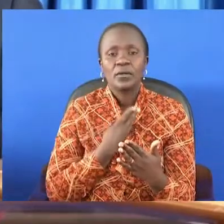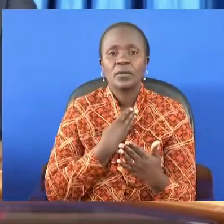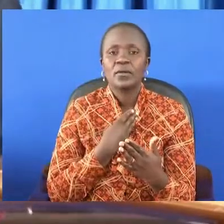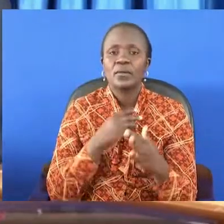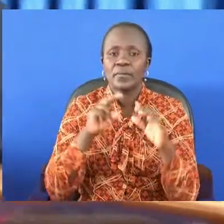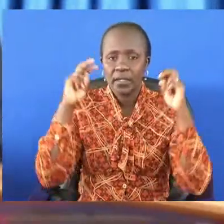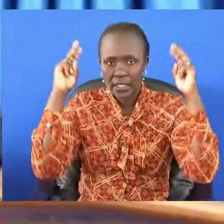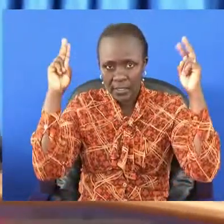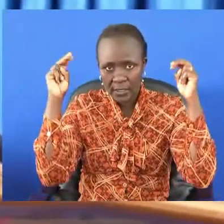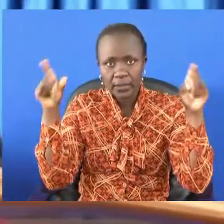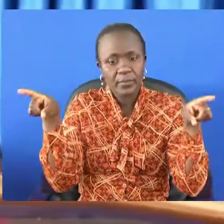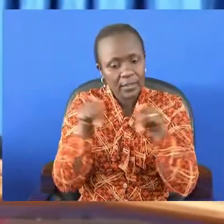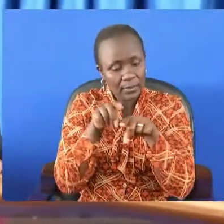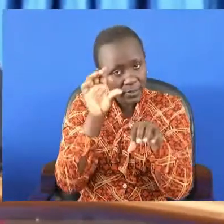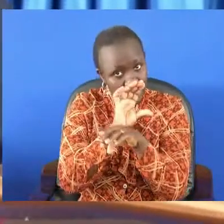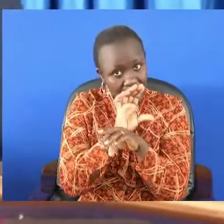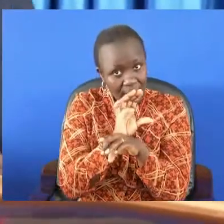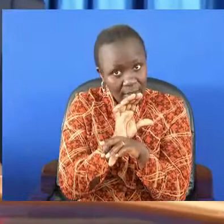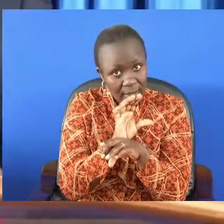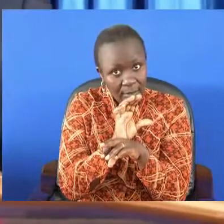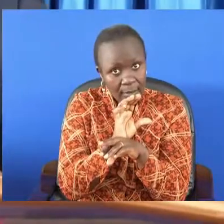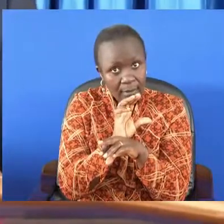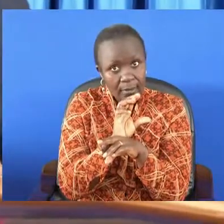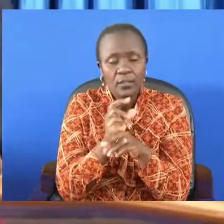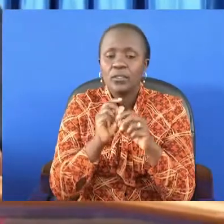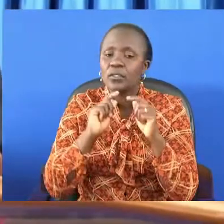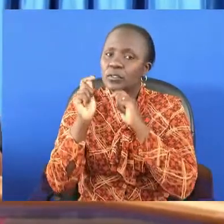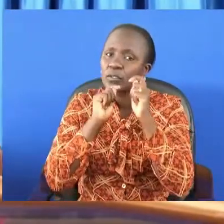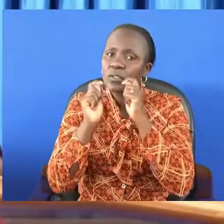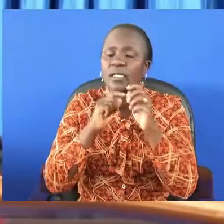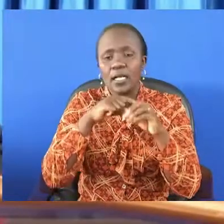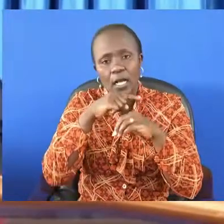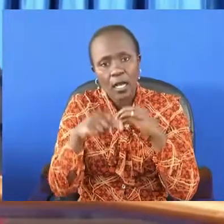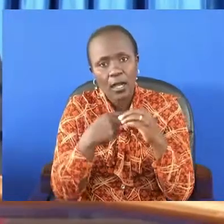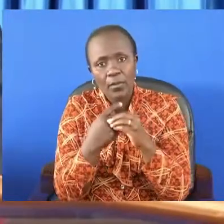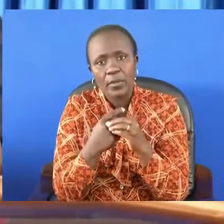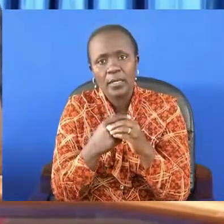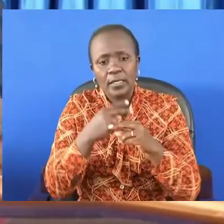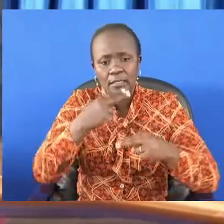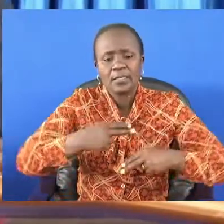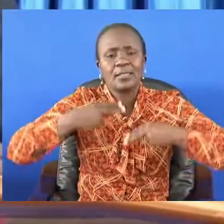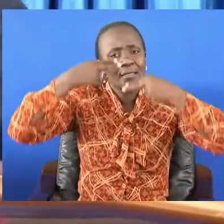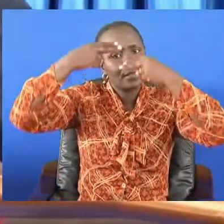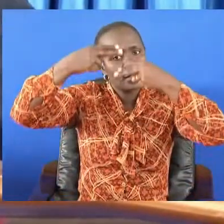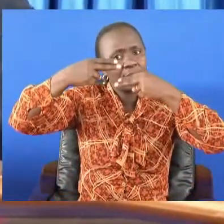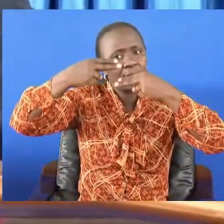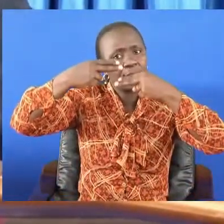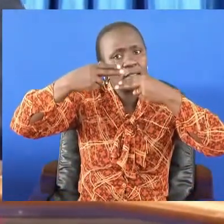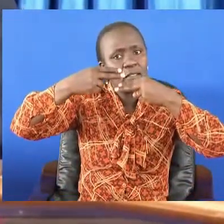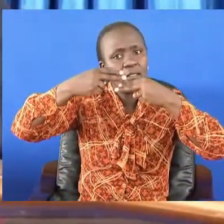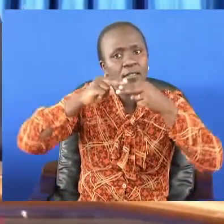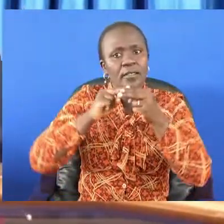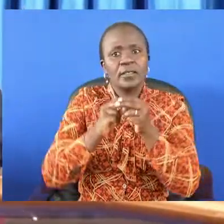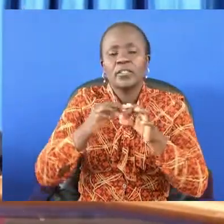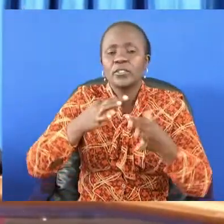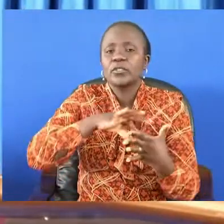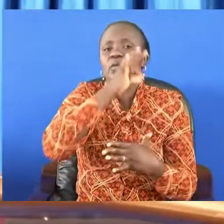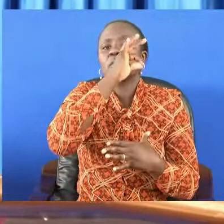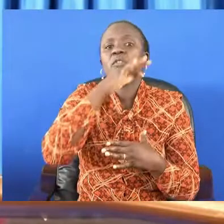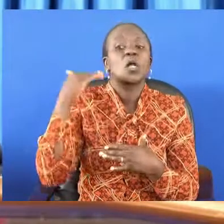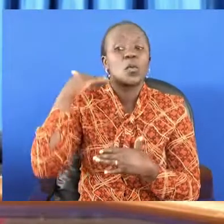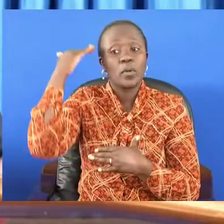a theme as a church, and we are talking about scaling the heights to